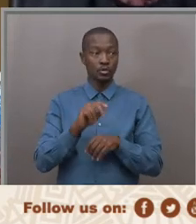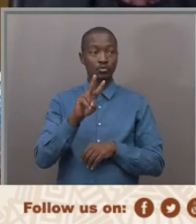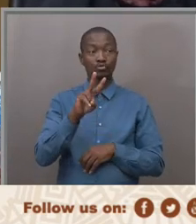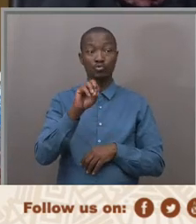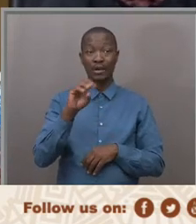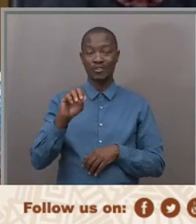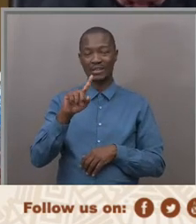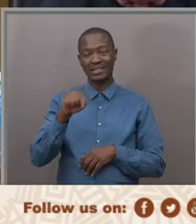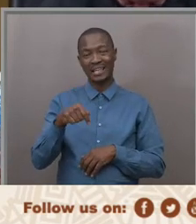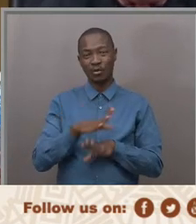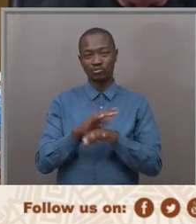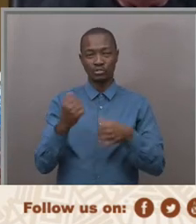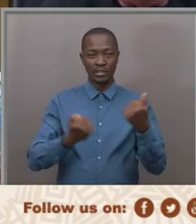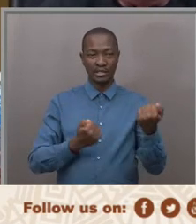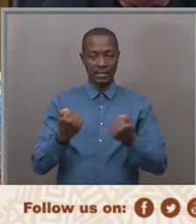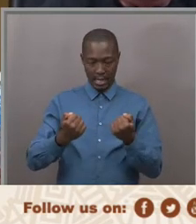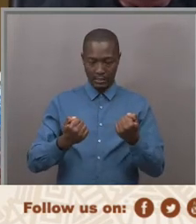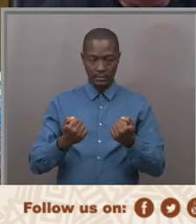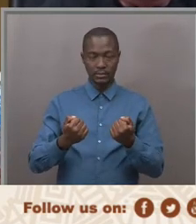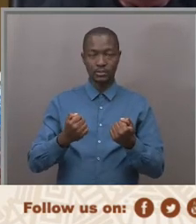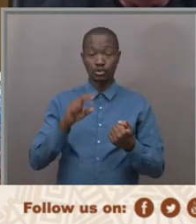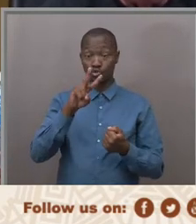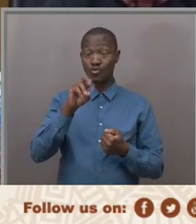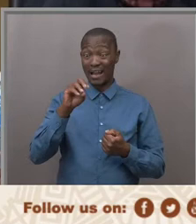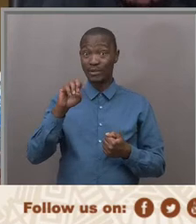200,000 vehicles are going to be produced.